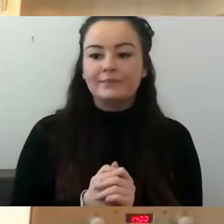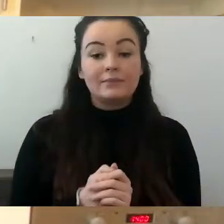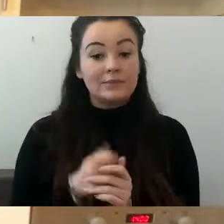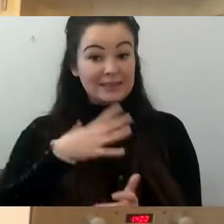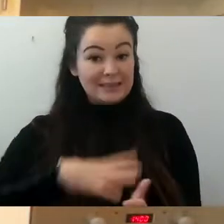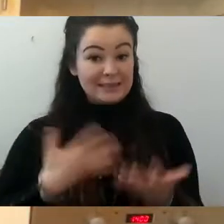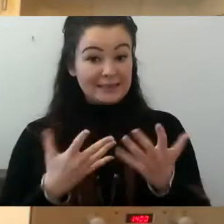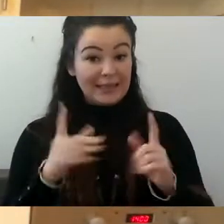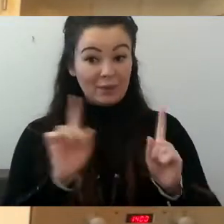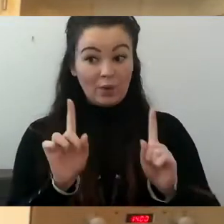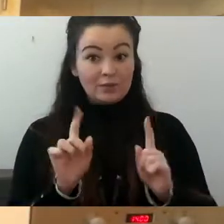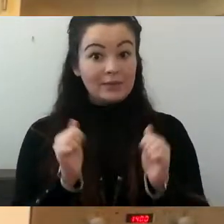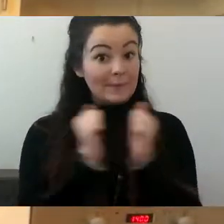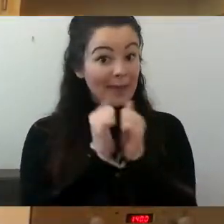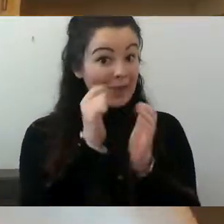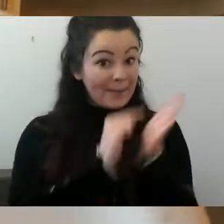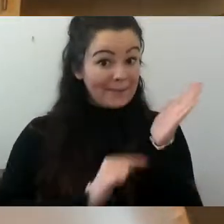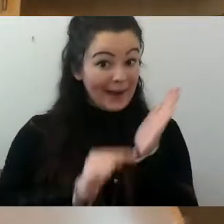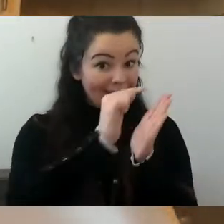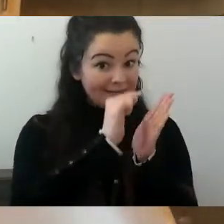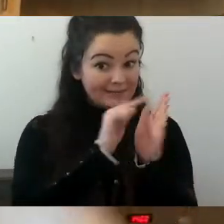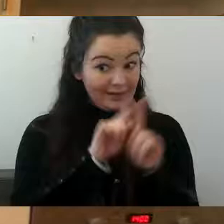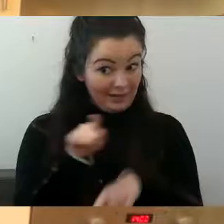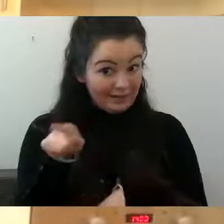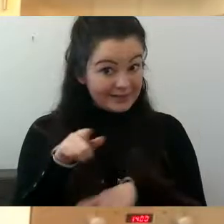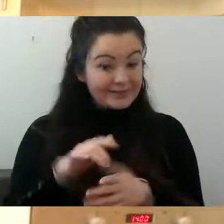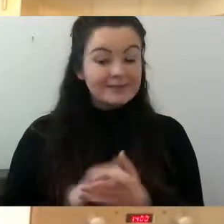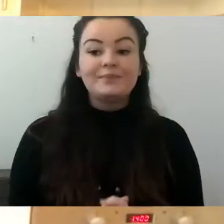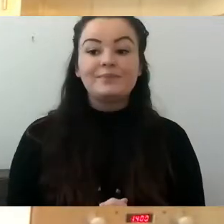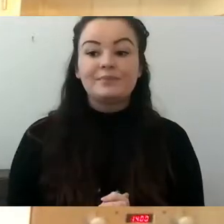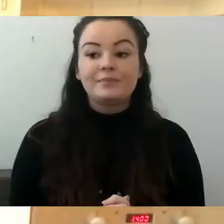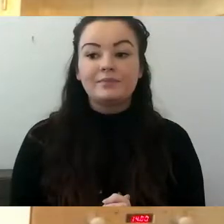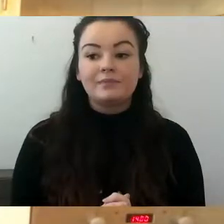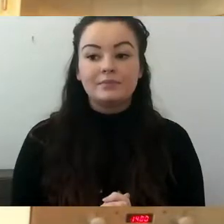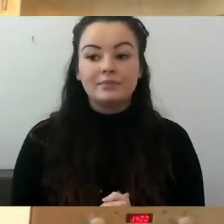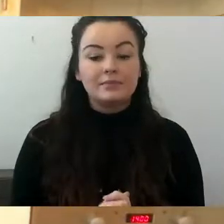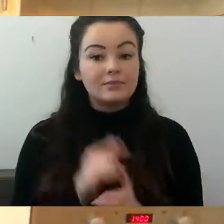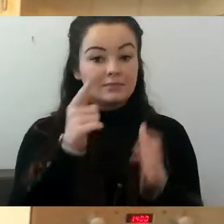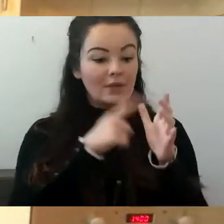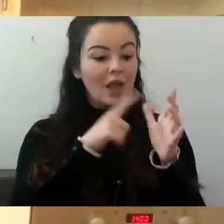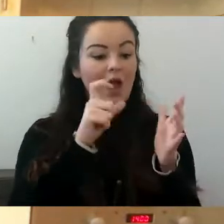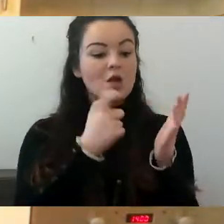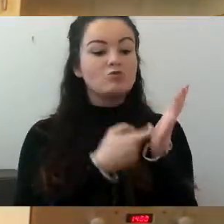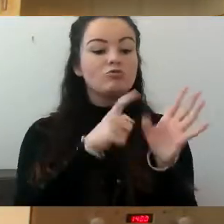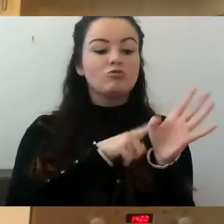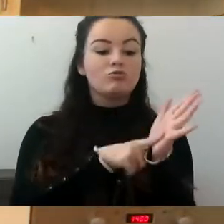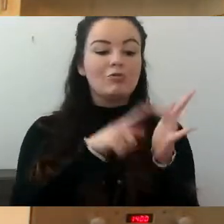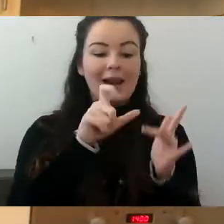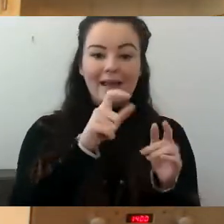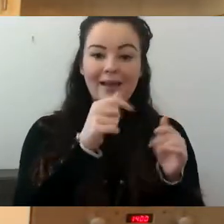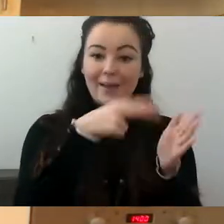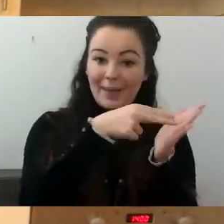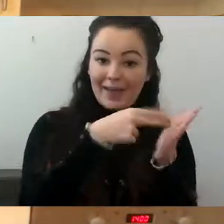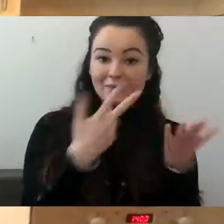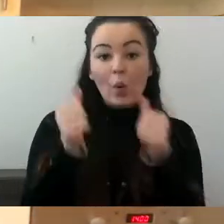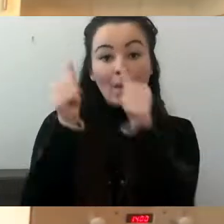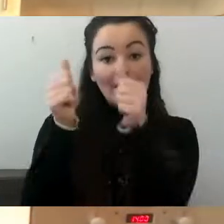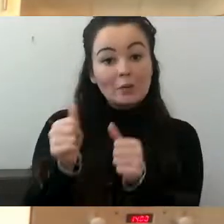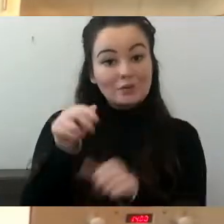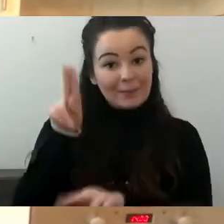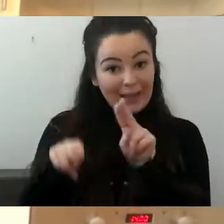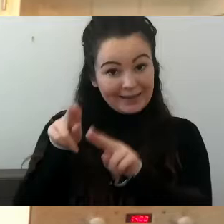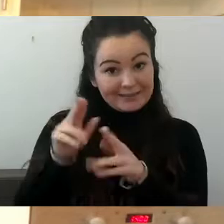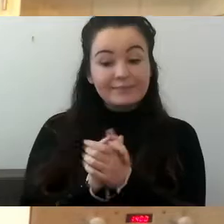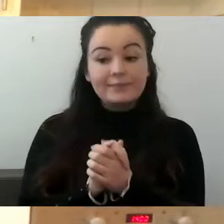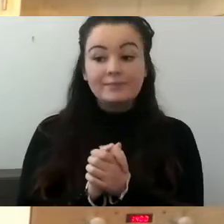So what you're going to need for today is a paper plate like this, some acrylic paints or poster